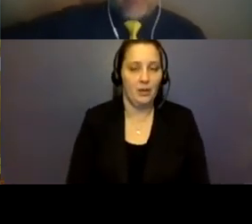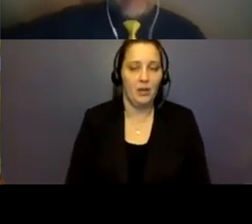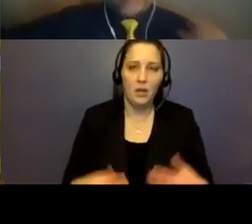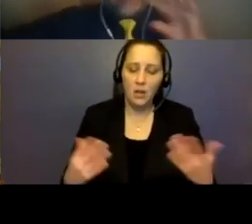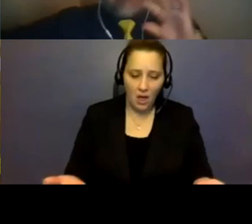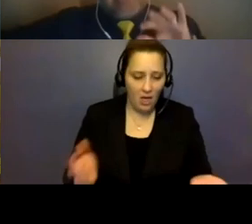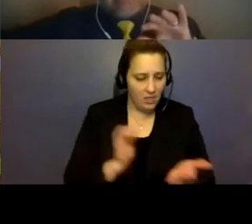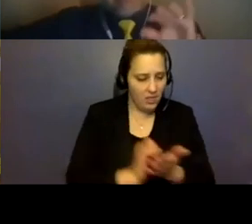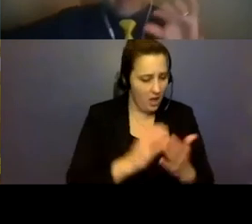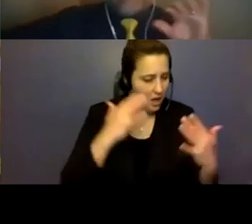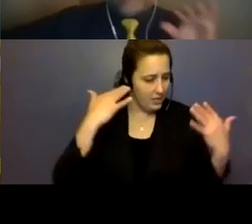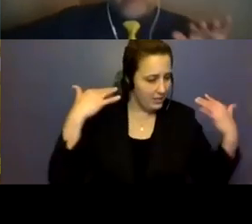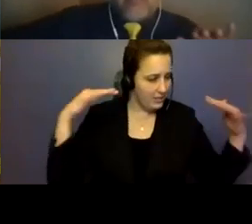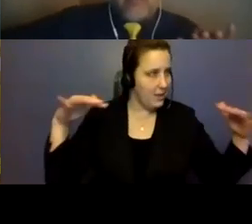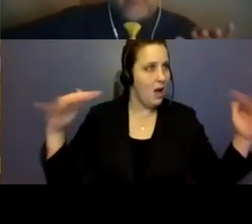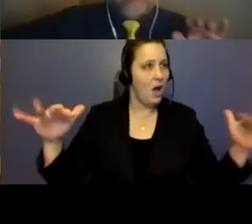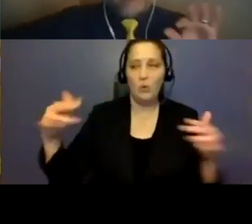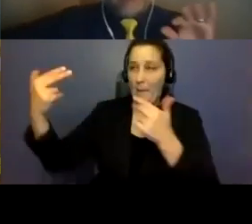Somehow that sound